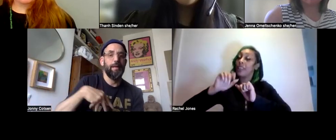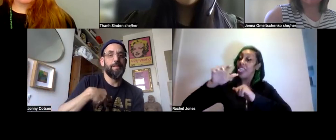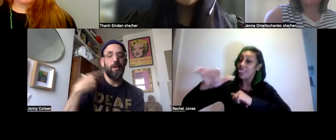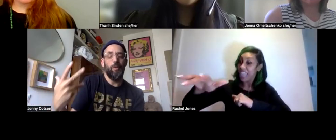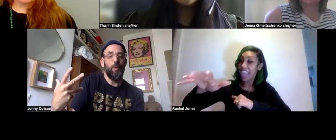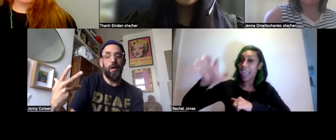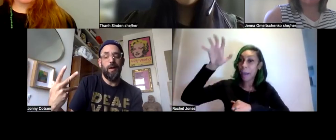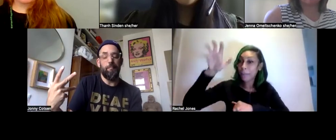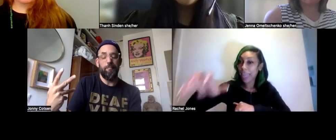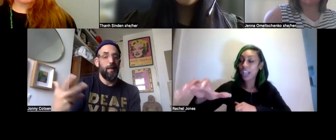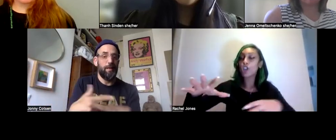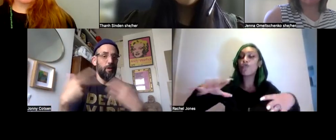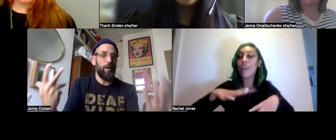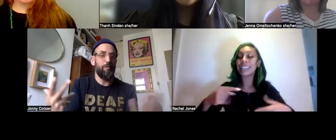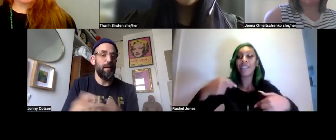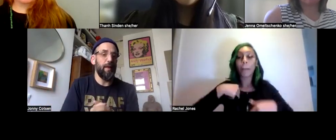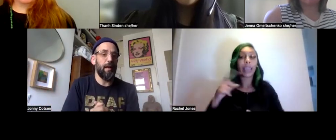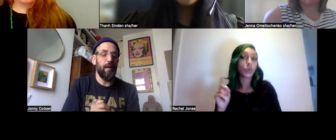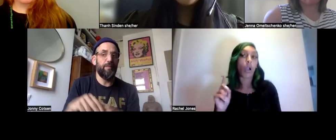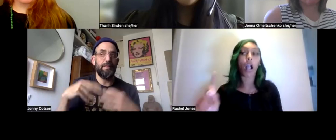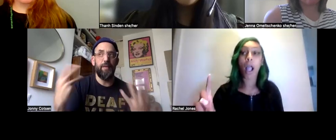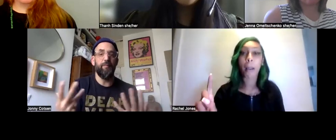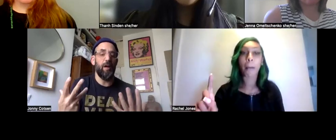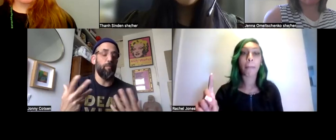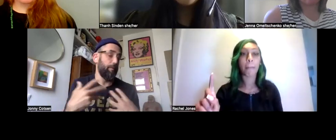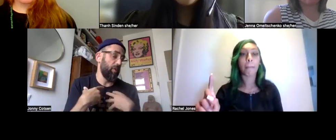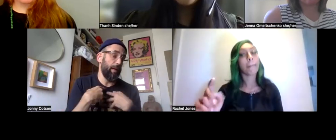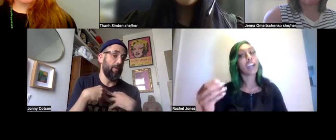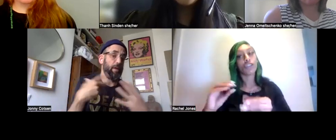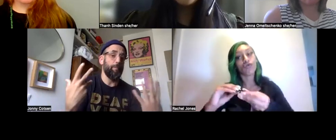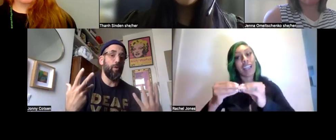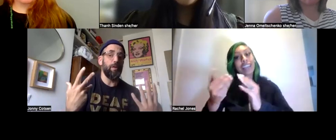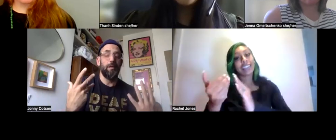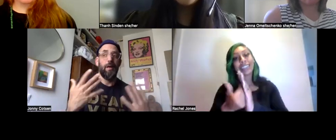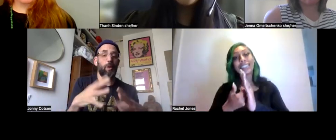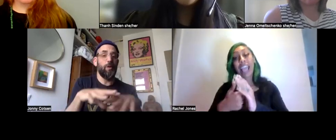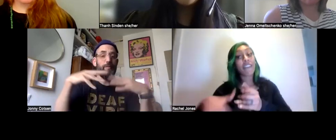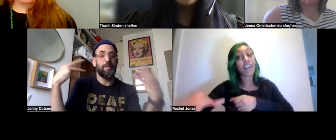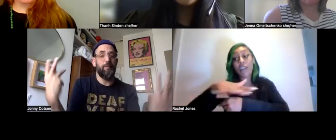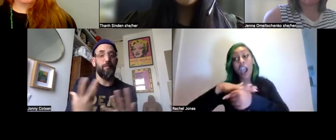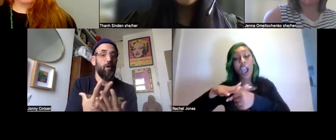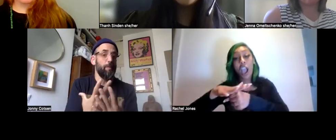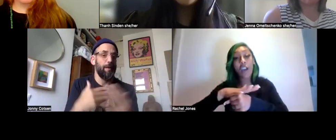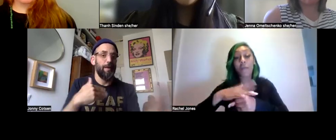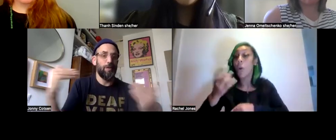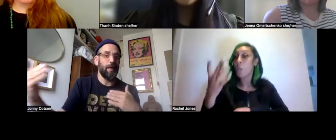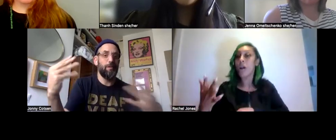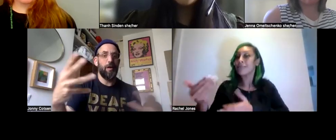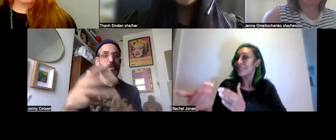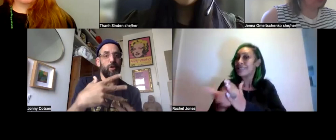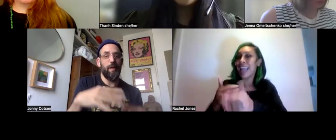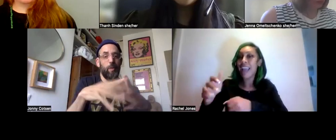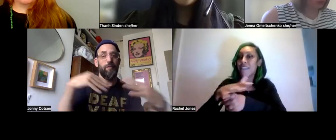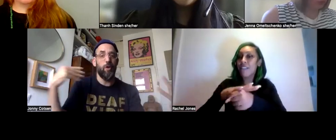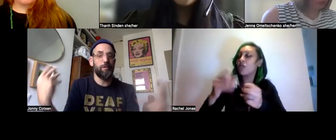me. So it creates that kind of safe environment. And for me, it's really important. Once you have a safe environment, you start to